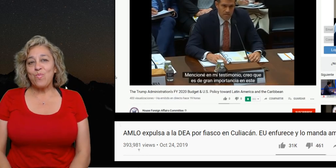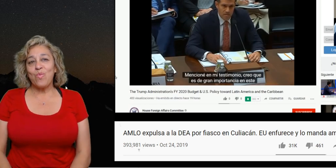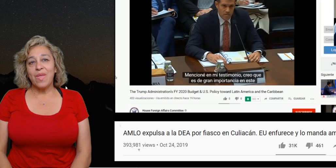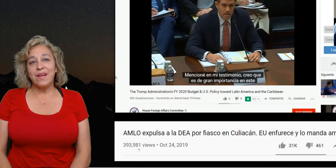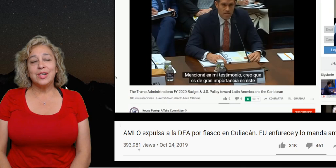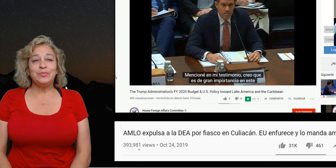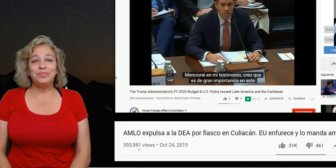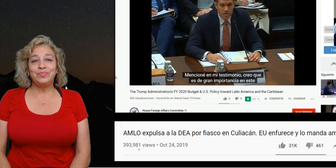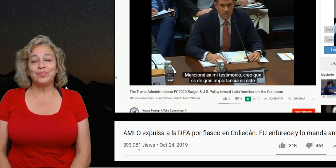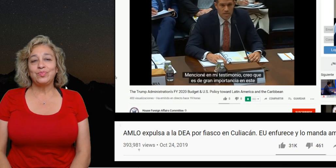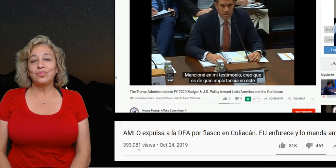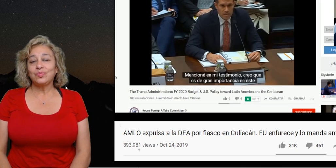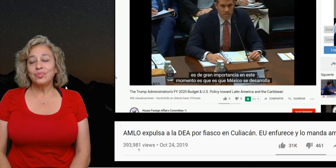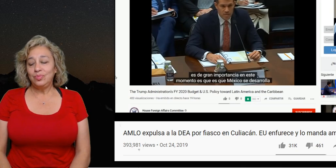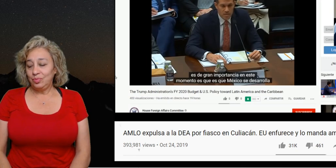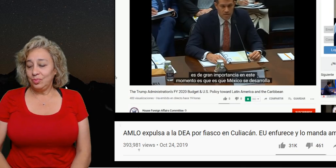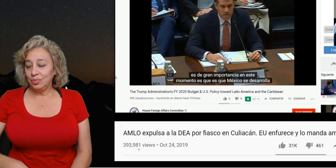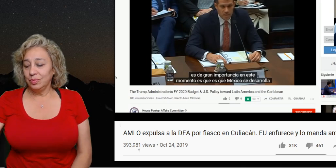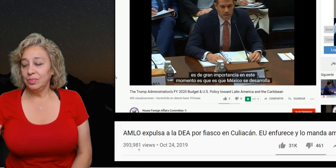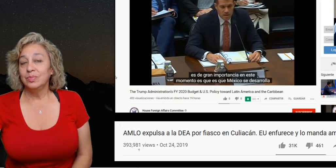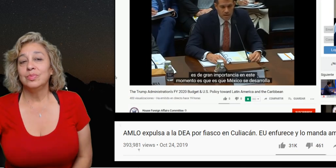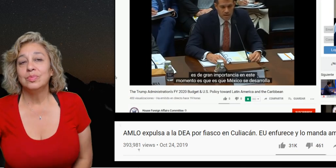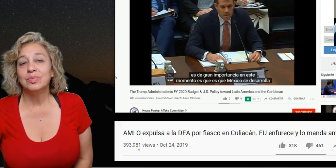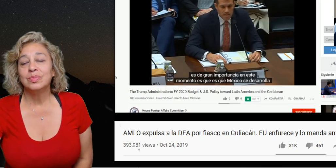of greatest importance at this moment